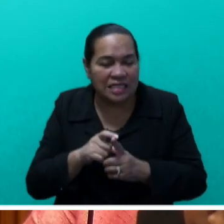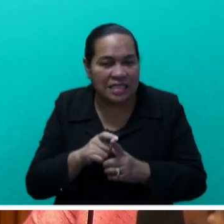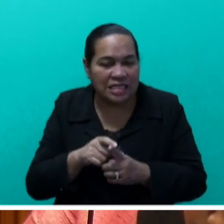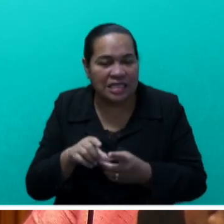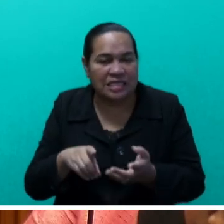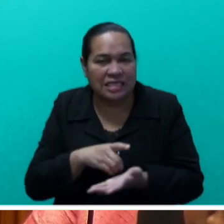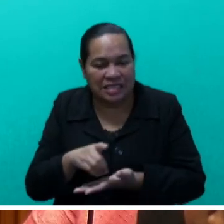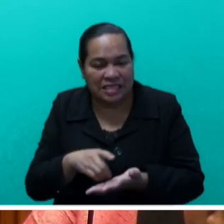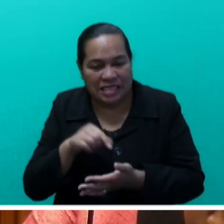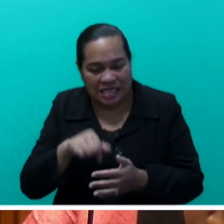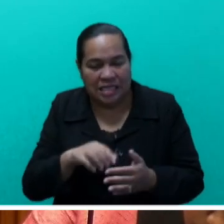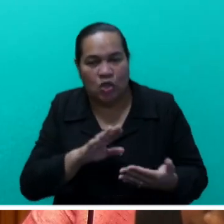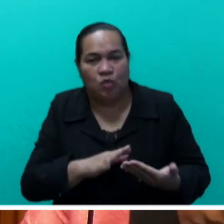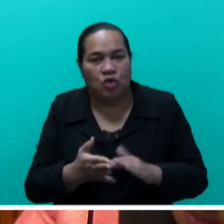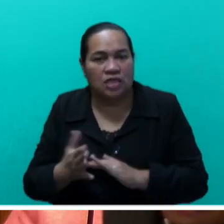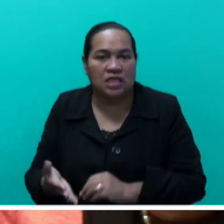the community.